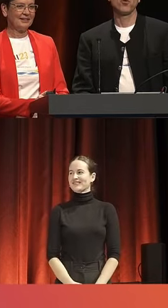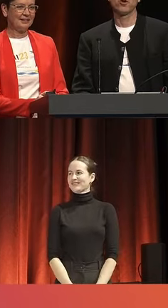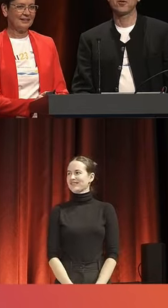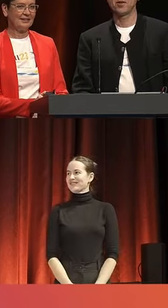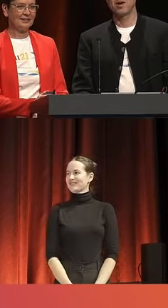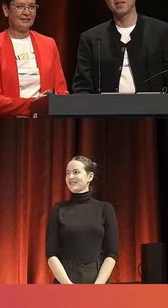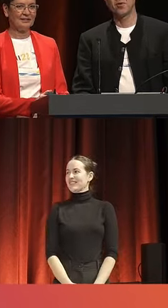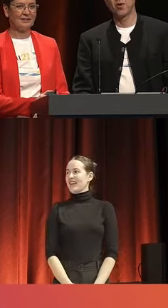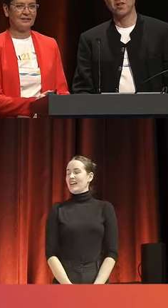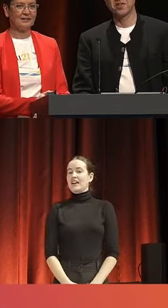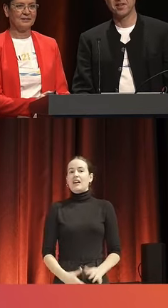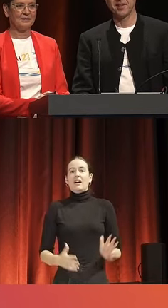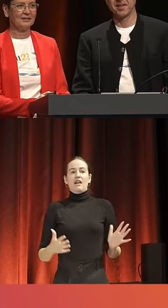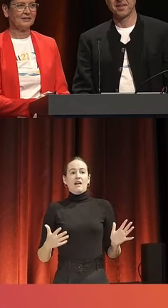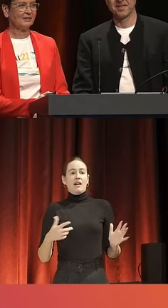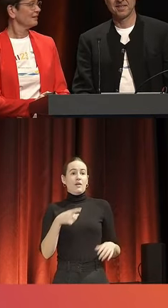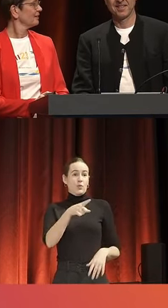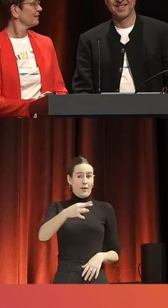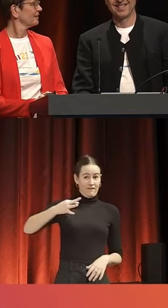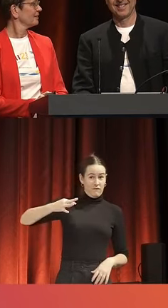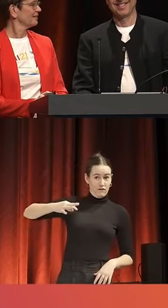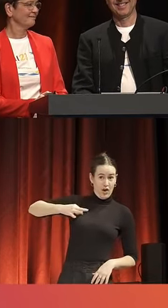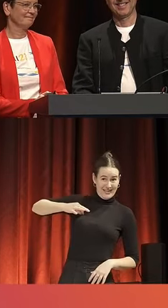one word of advice for volunteering.